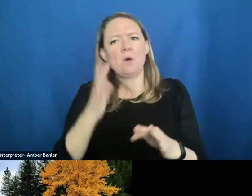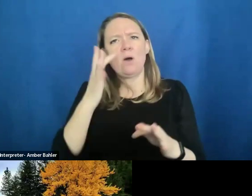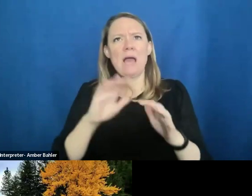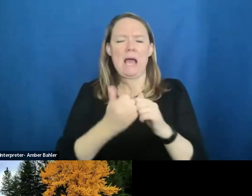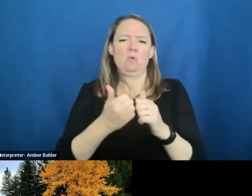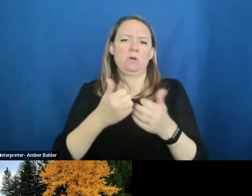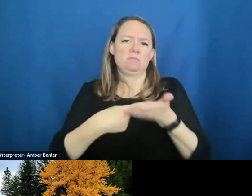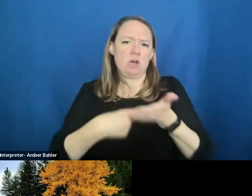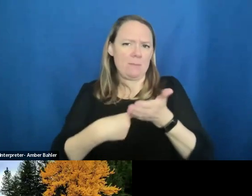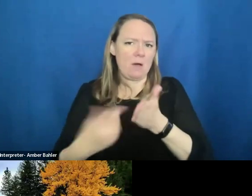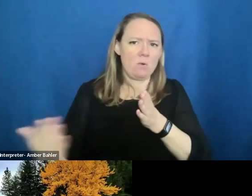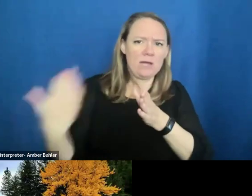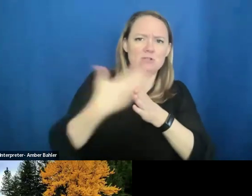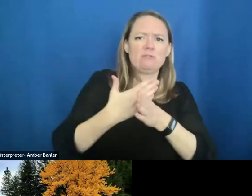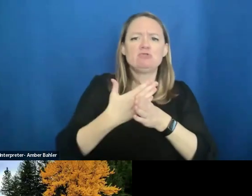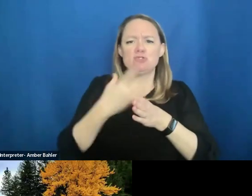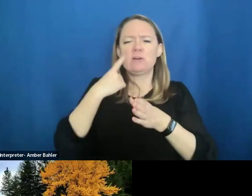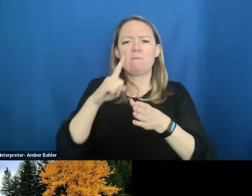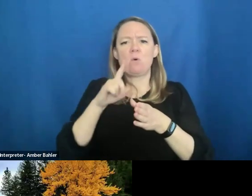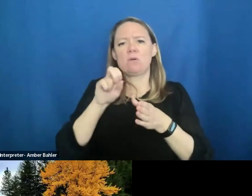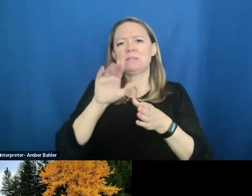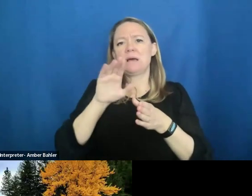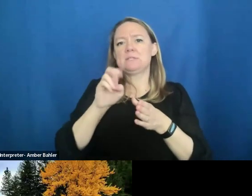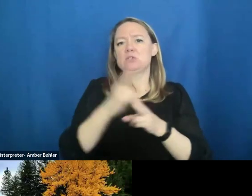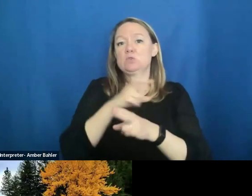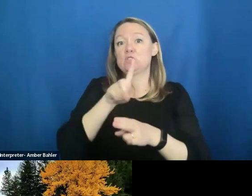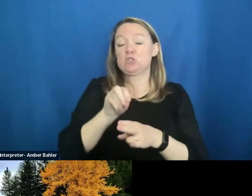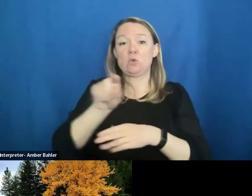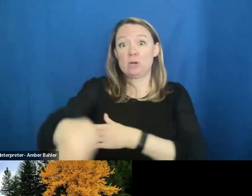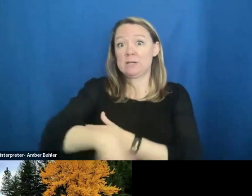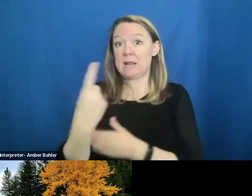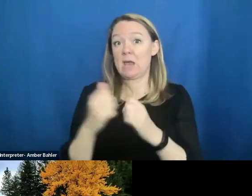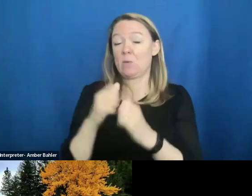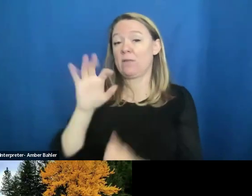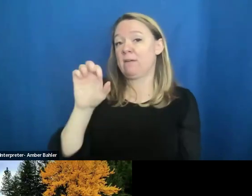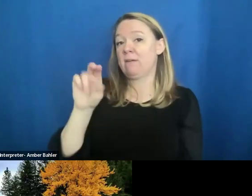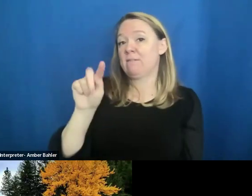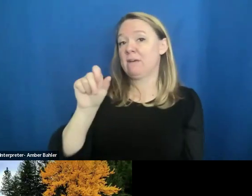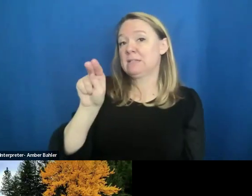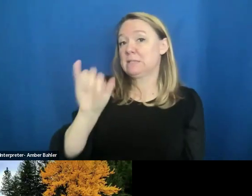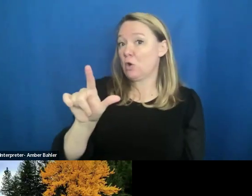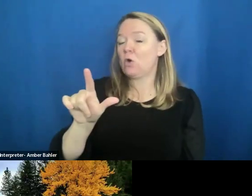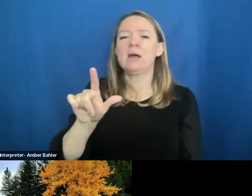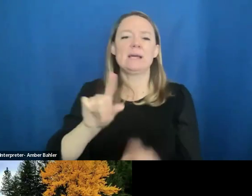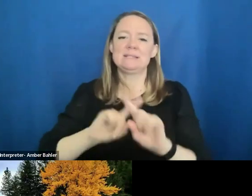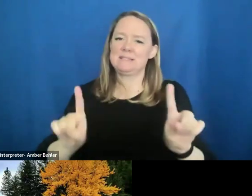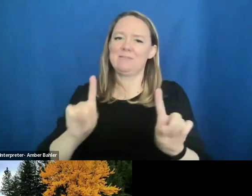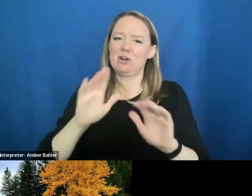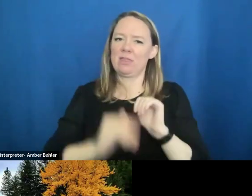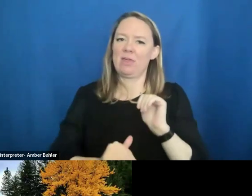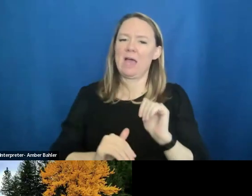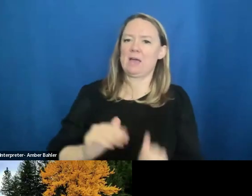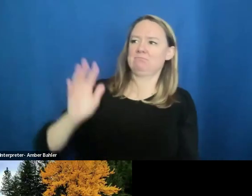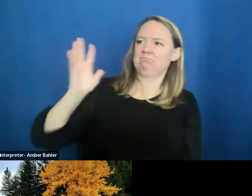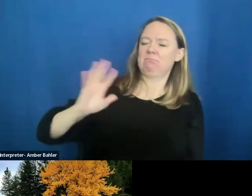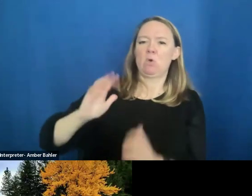for substance use disorder now in the age of fentanyl are very different than when we used to talk about interventions in the age of